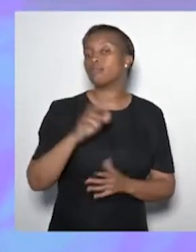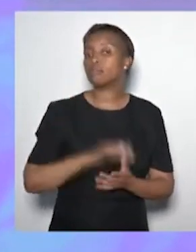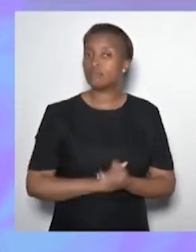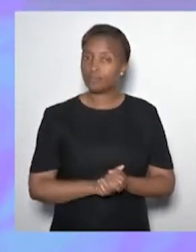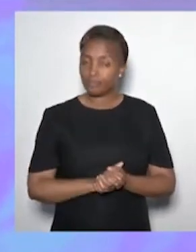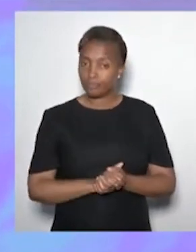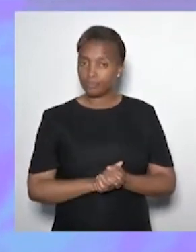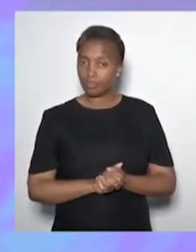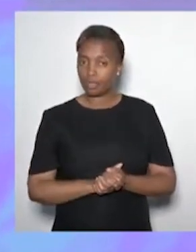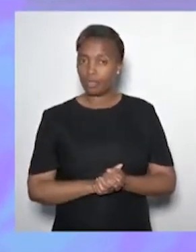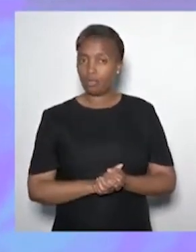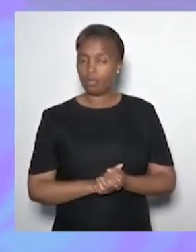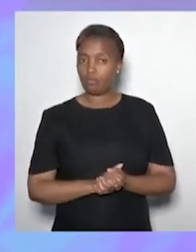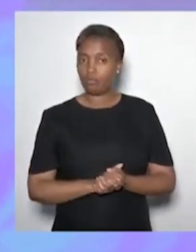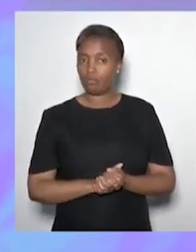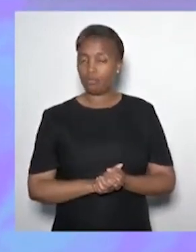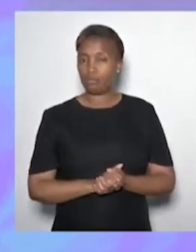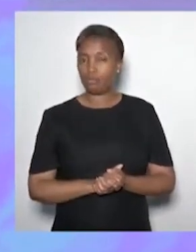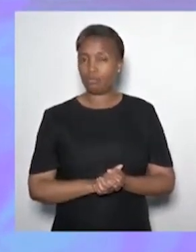will it take